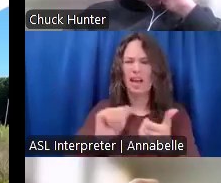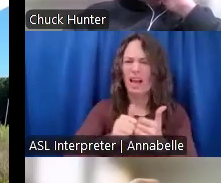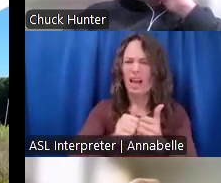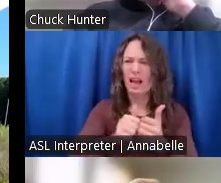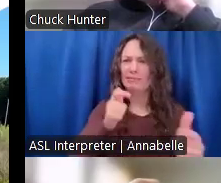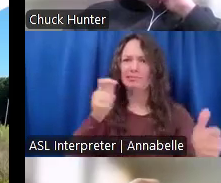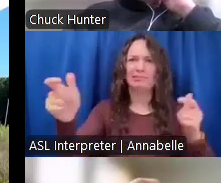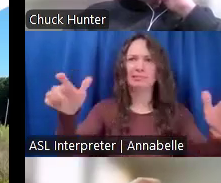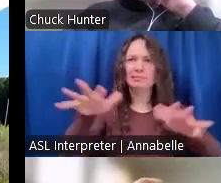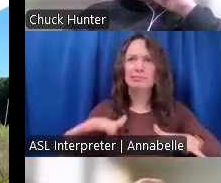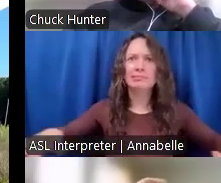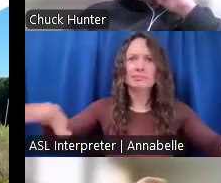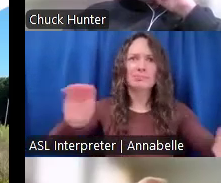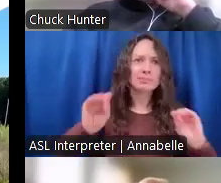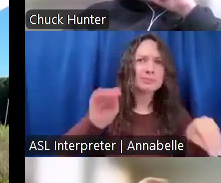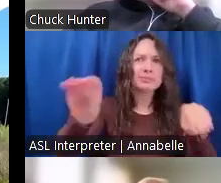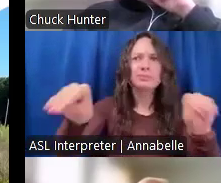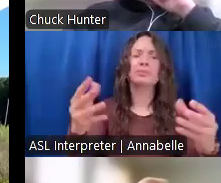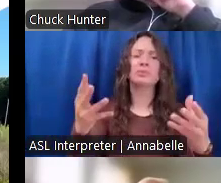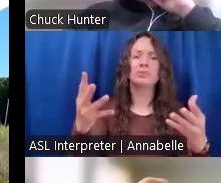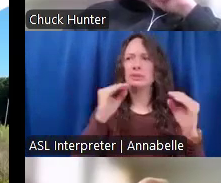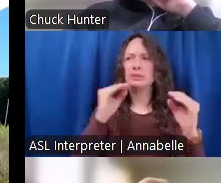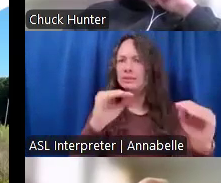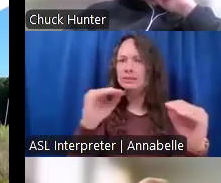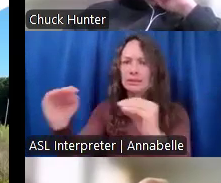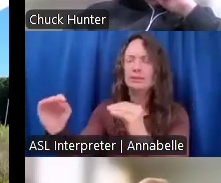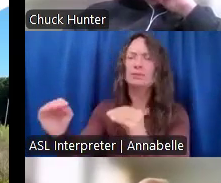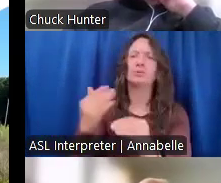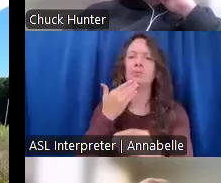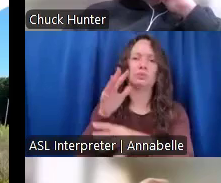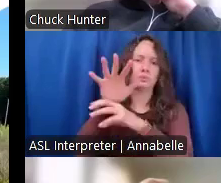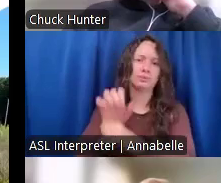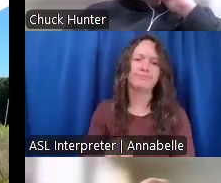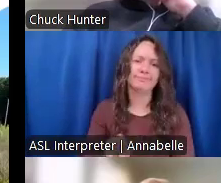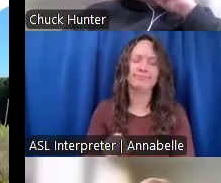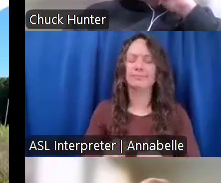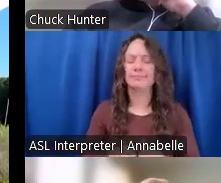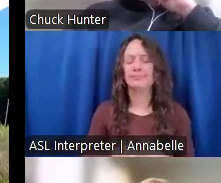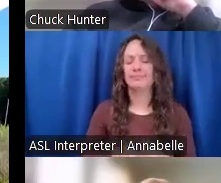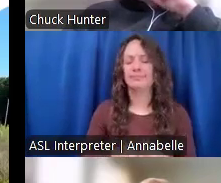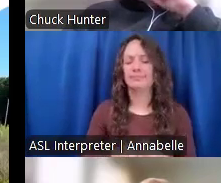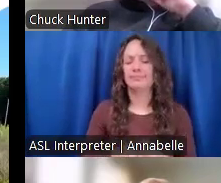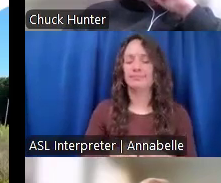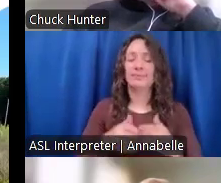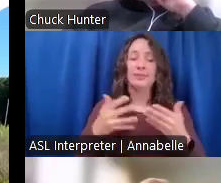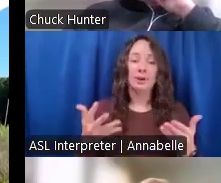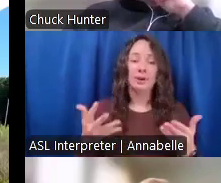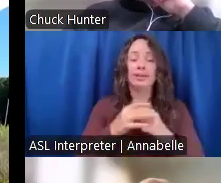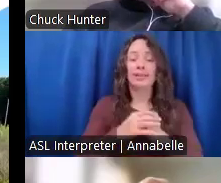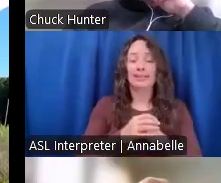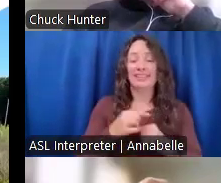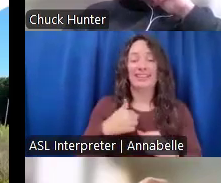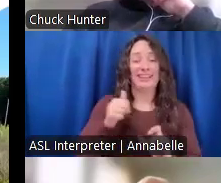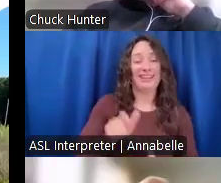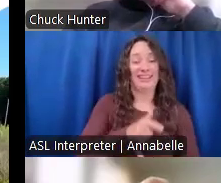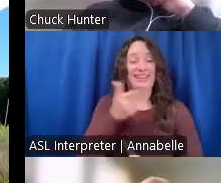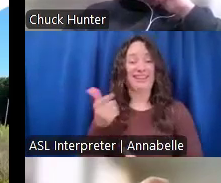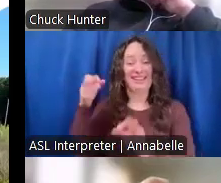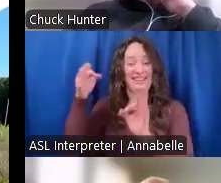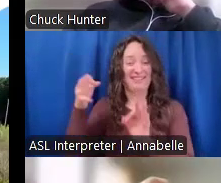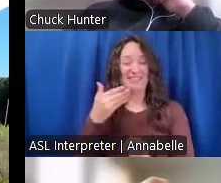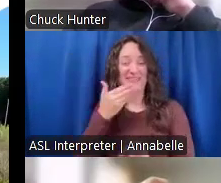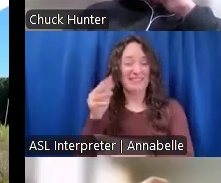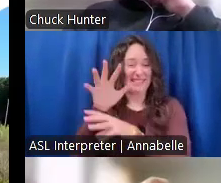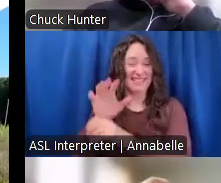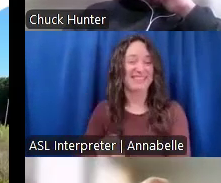it in a way that's informed by best practice? And so I'm fortunate to be able to hand it off to somebody that can talk about best practice and thinking